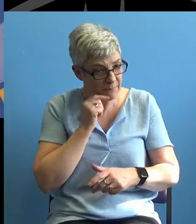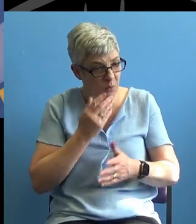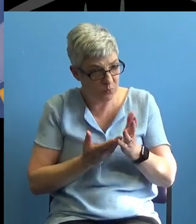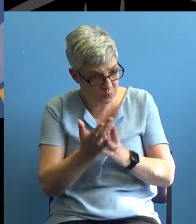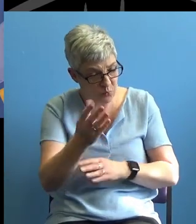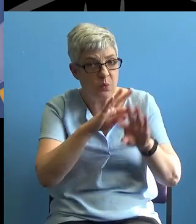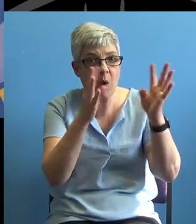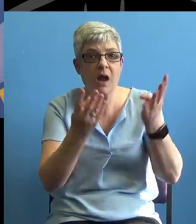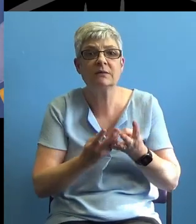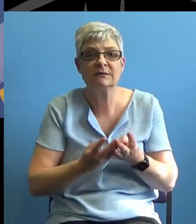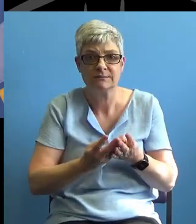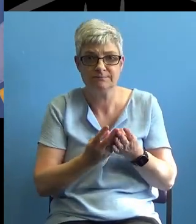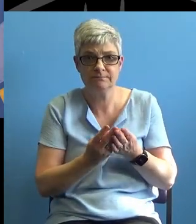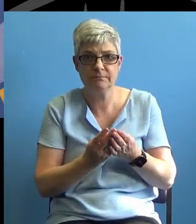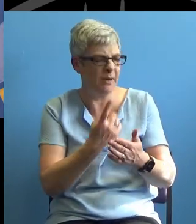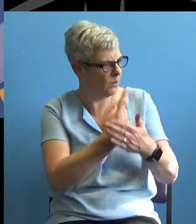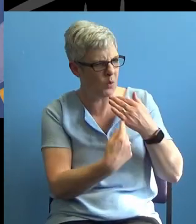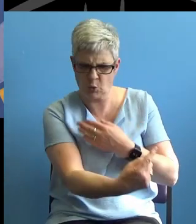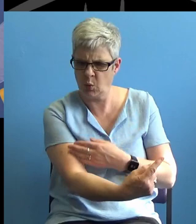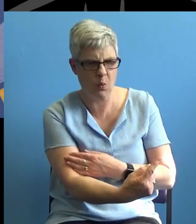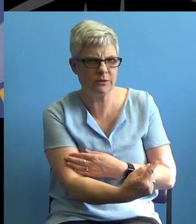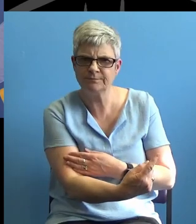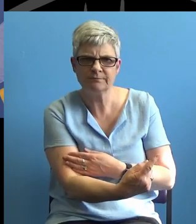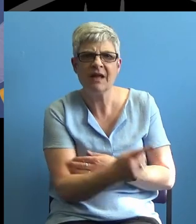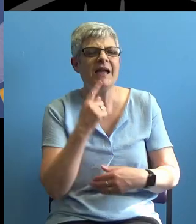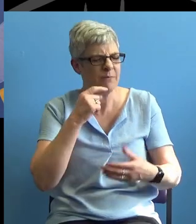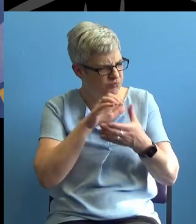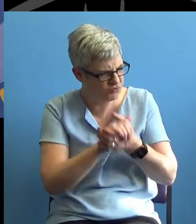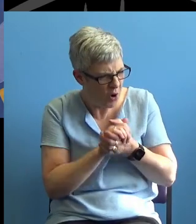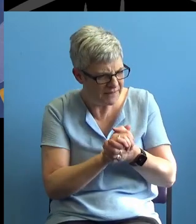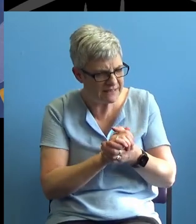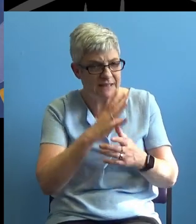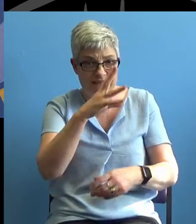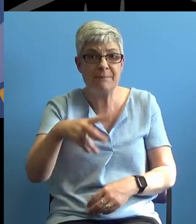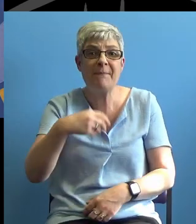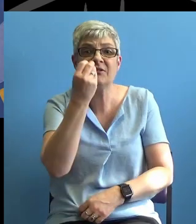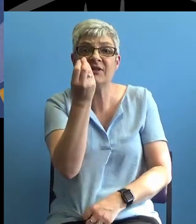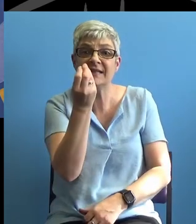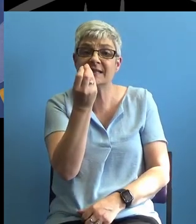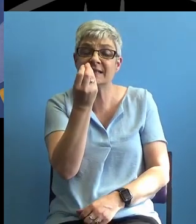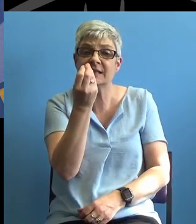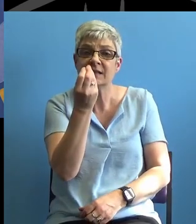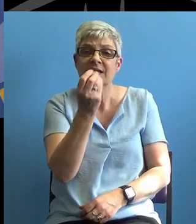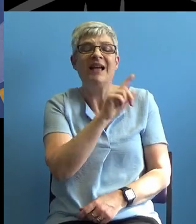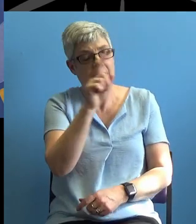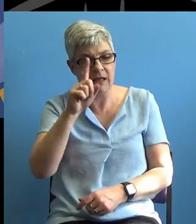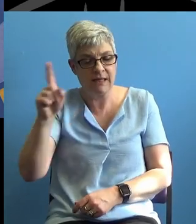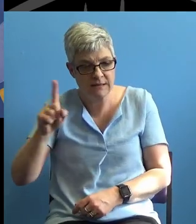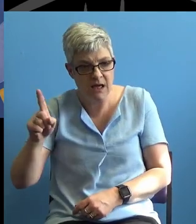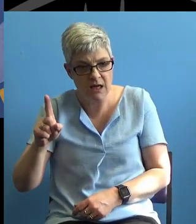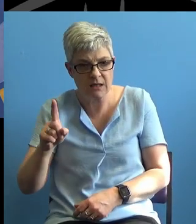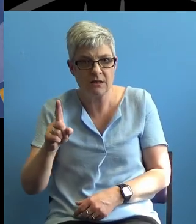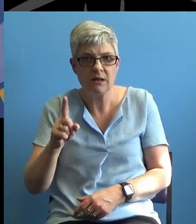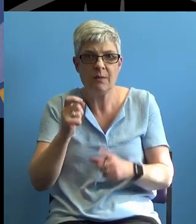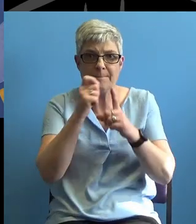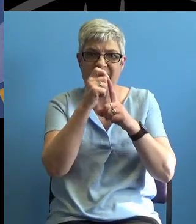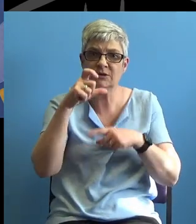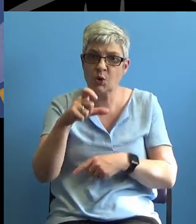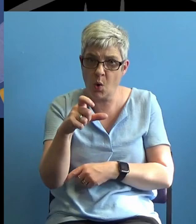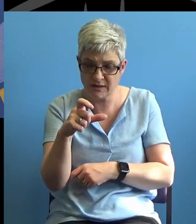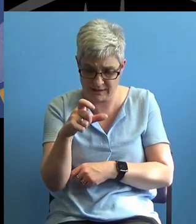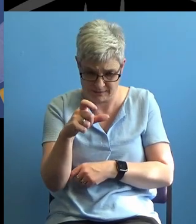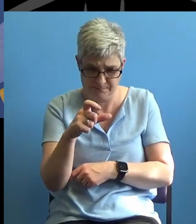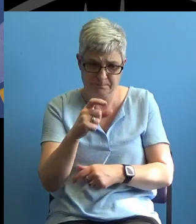world. But he wasn't leaving them alone. No, no, he had promised the Holy Spirit. And a bit later at the day of Pentecost,